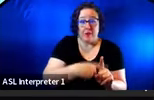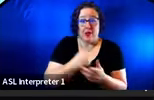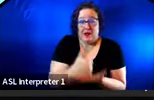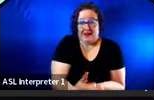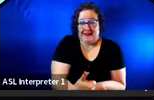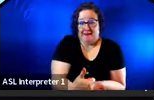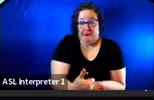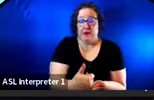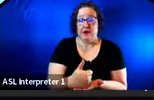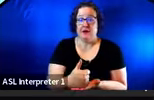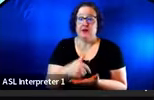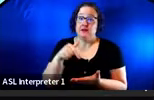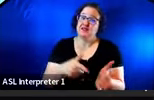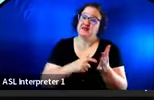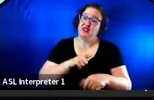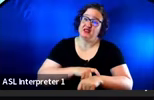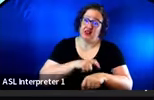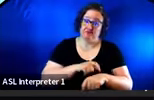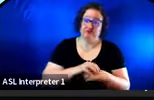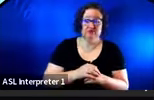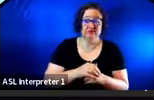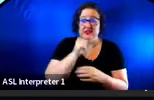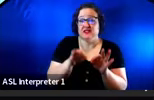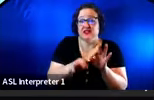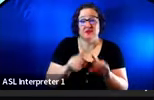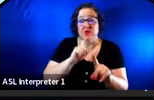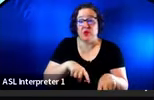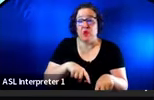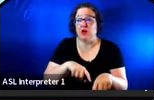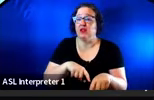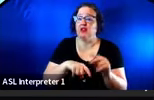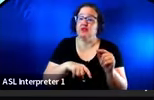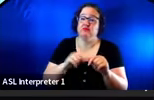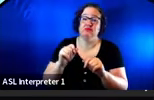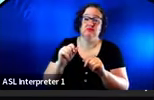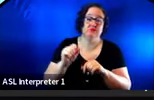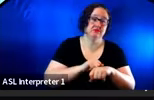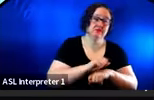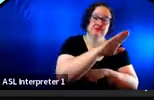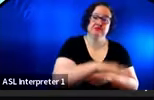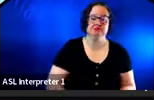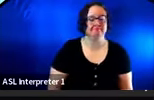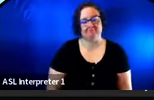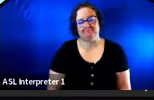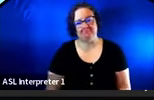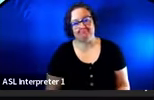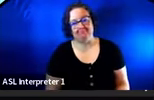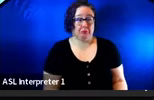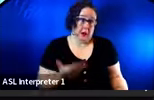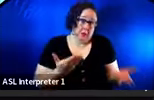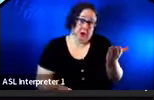sites, because these take time. It's not a simple order. Let me order this and this and I'm on my way. Now, it could